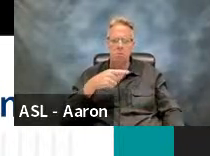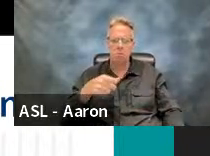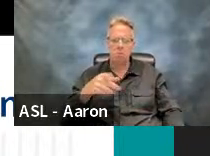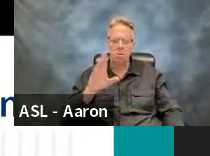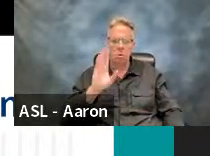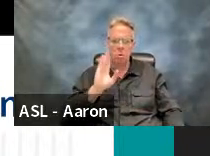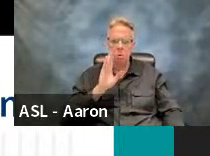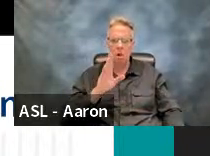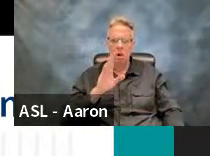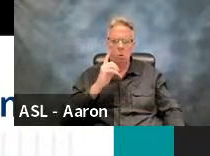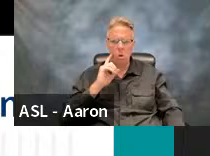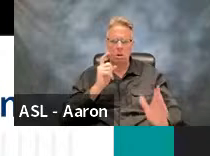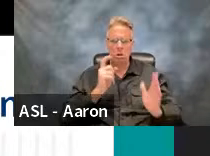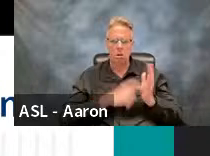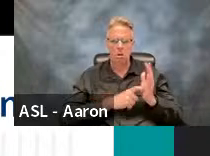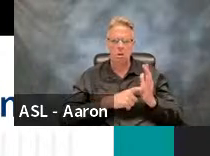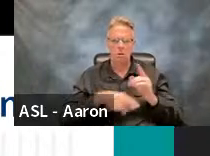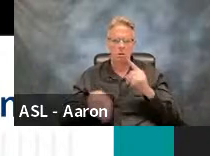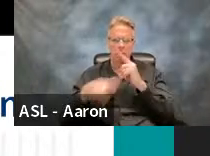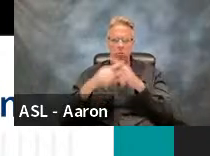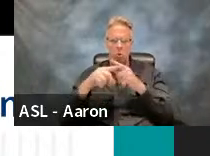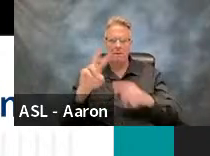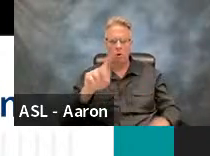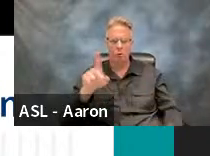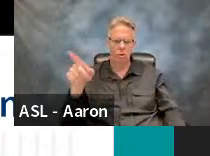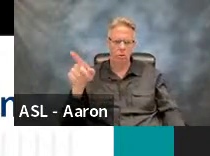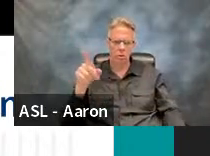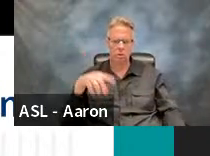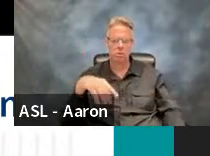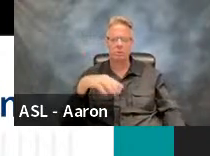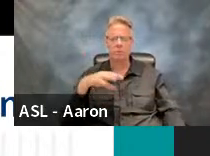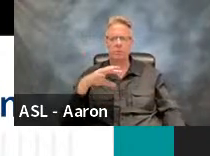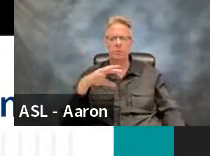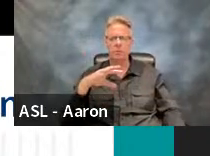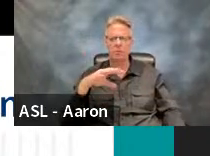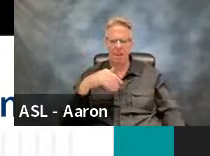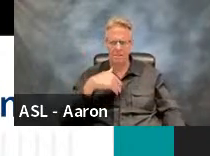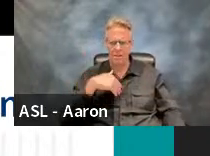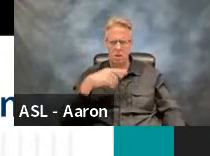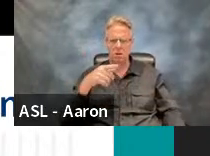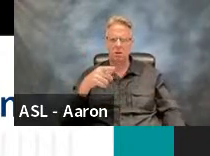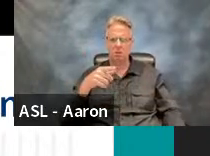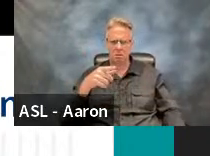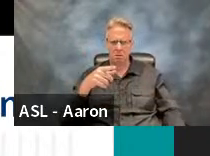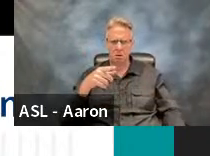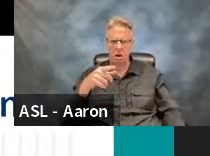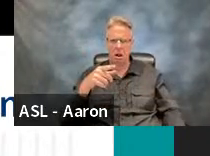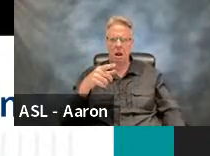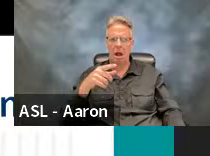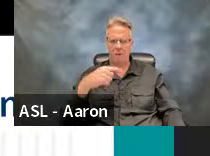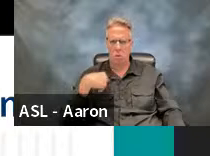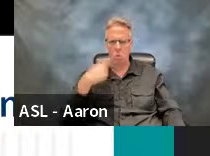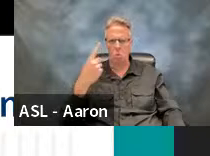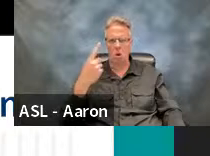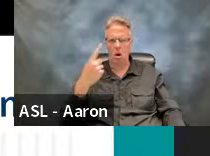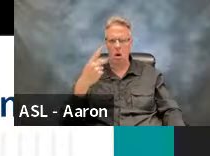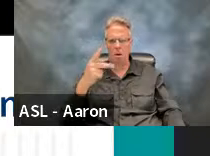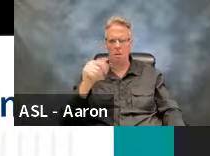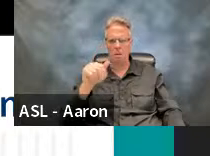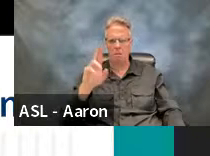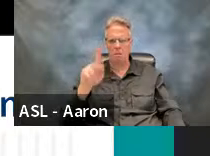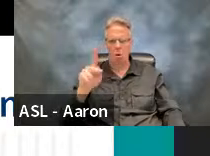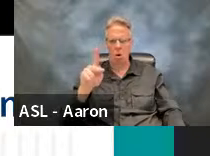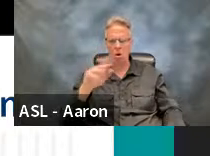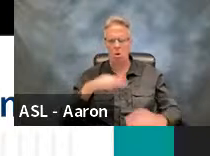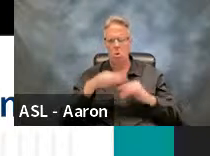will we see at the Fort of Vancouver? And there is a little park down on